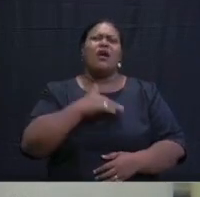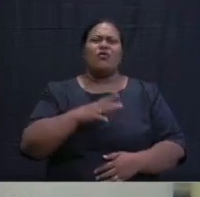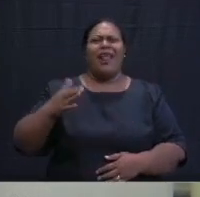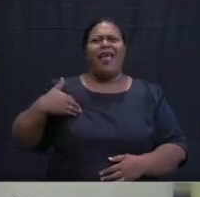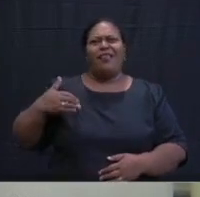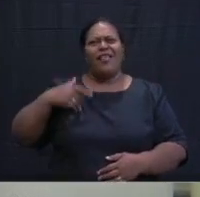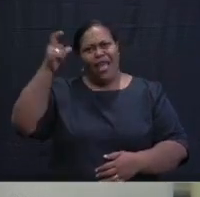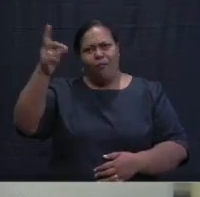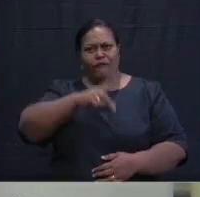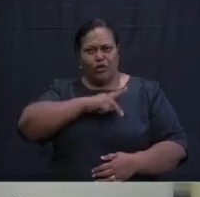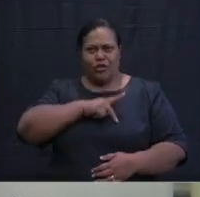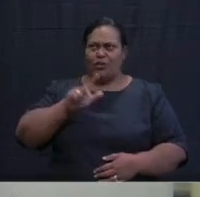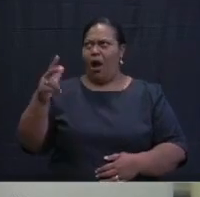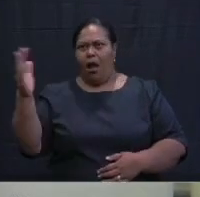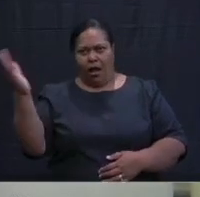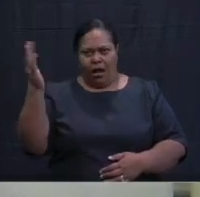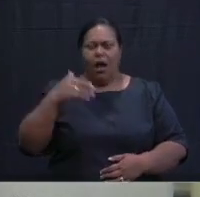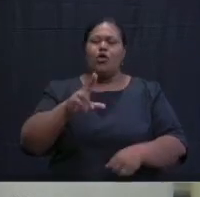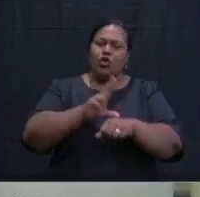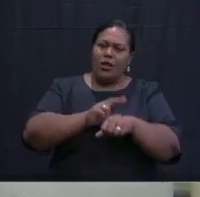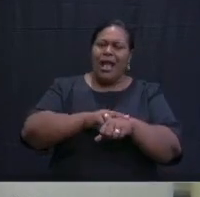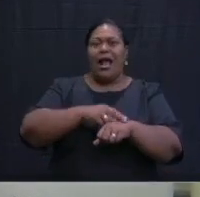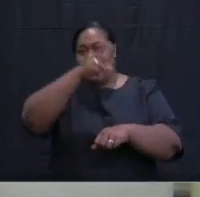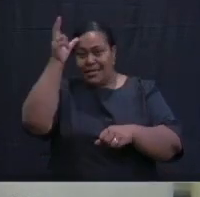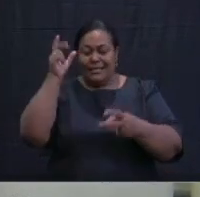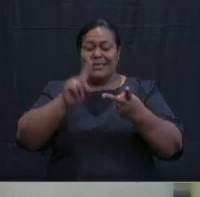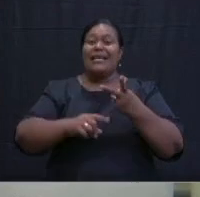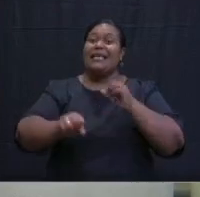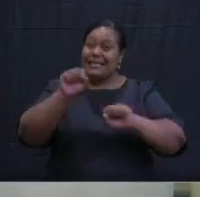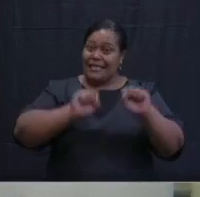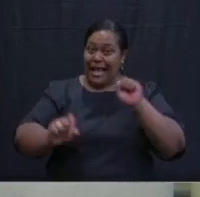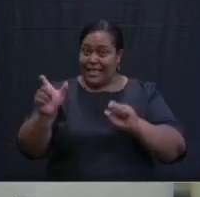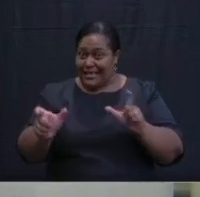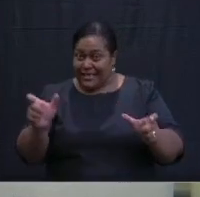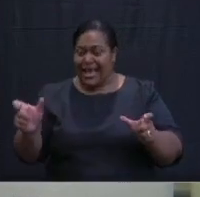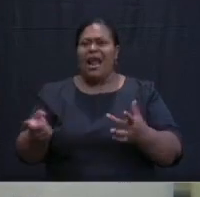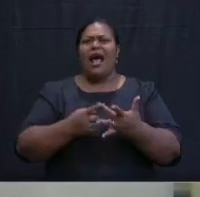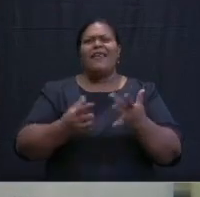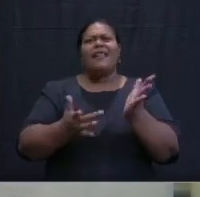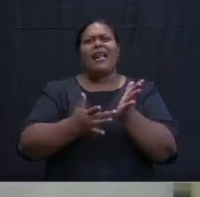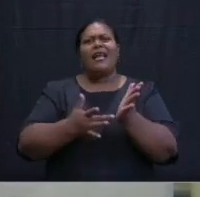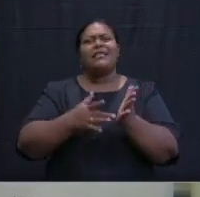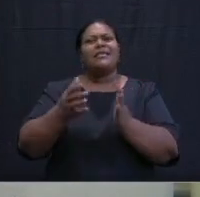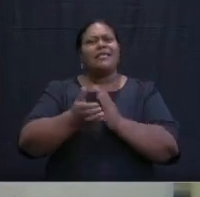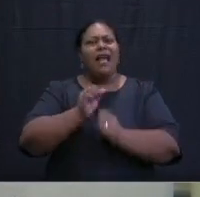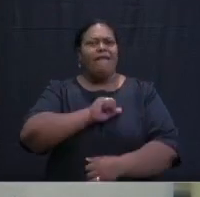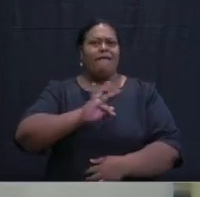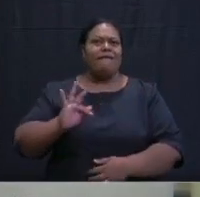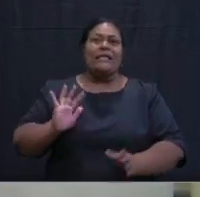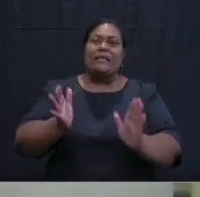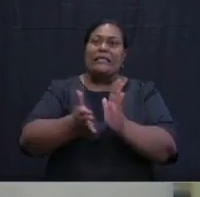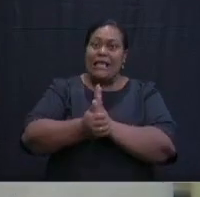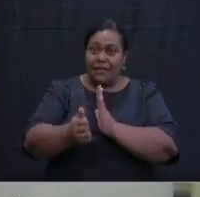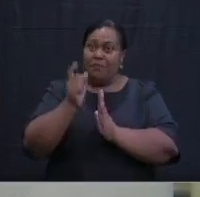professionals, from doctors, nurses, scientists, and other technical staff, experts to